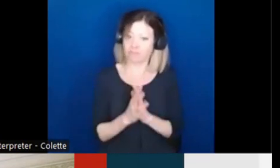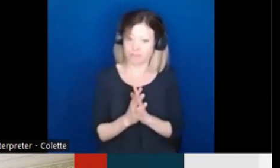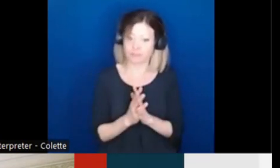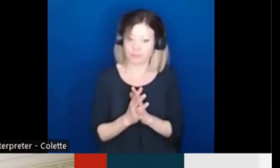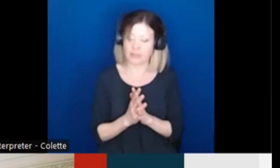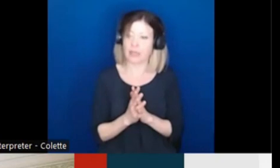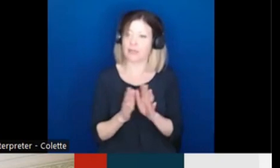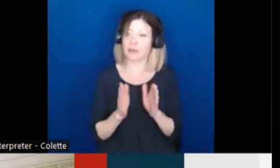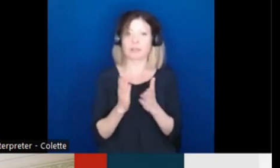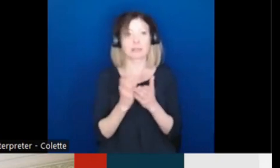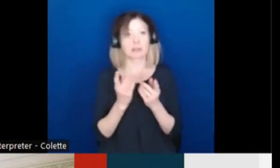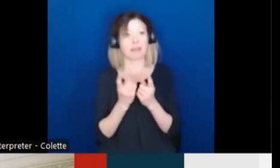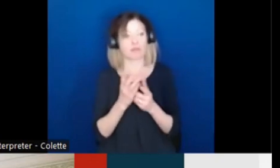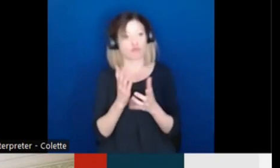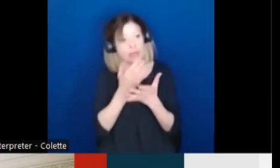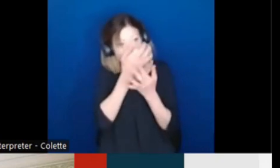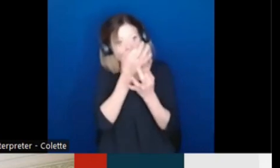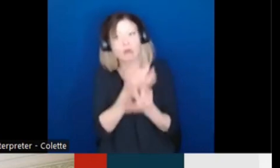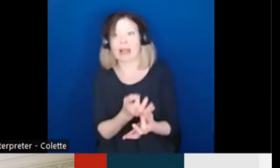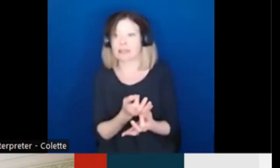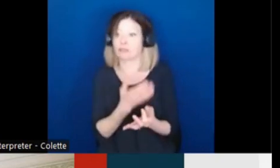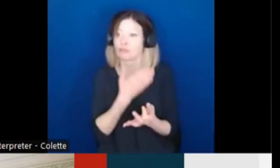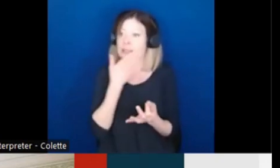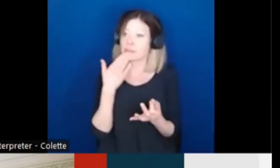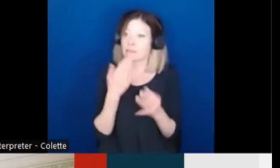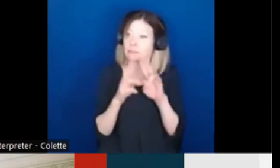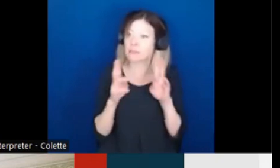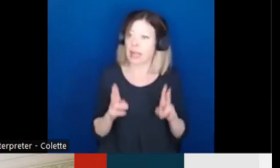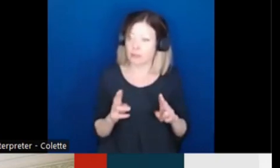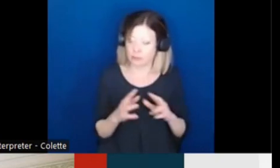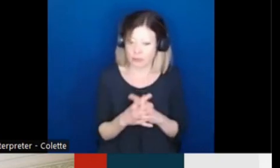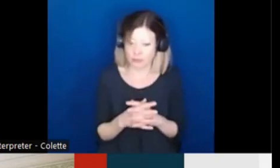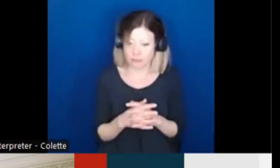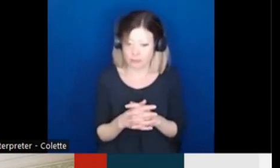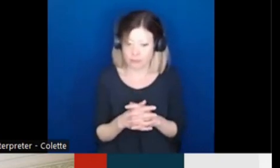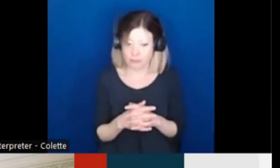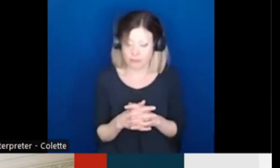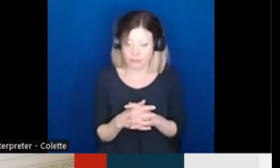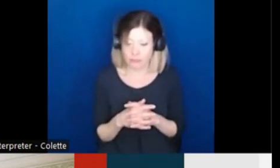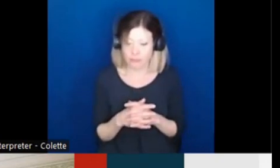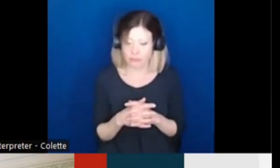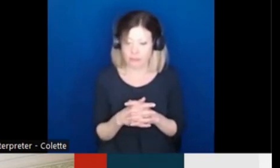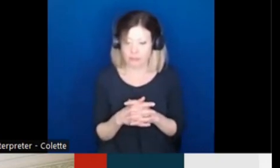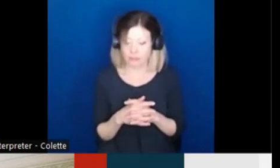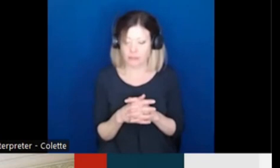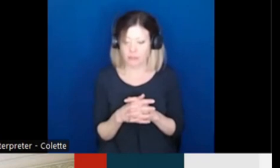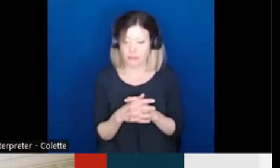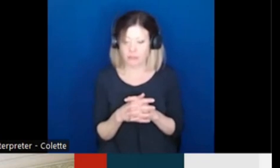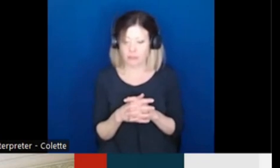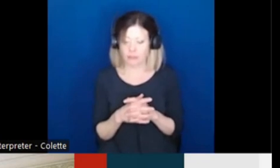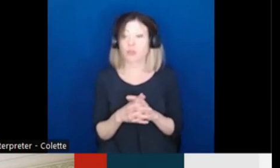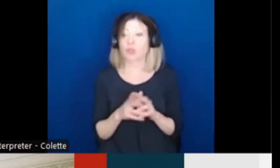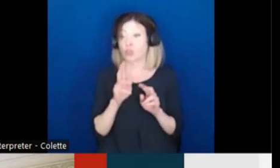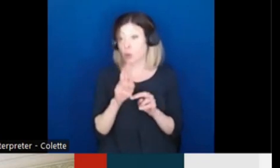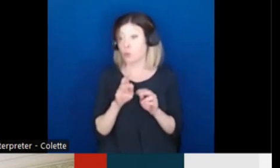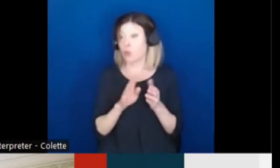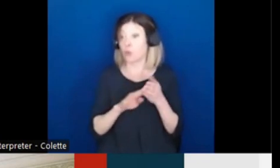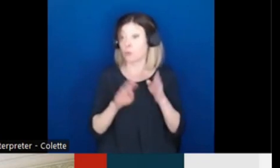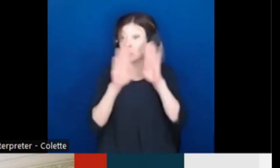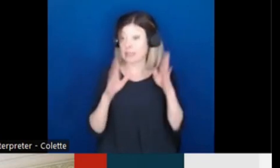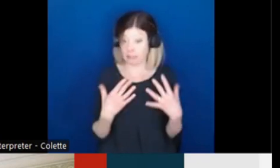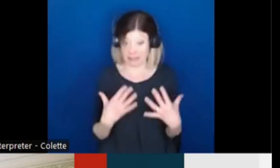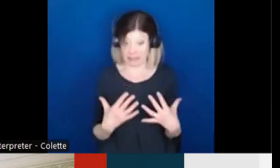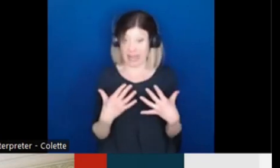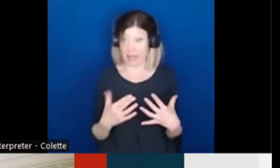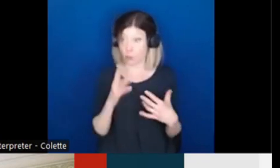attractive about it, really. So this is what I've shown you there is what you see when you visit the museum today. So